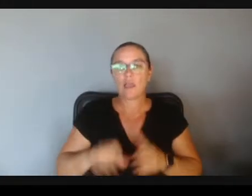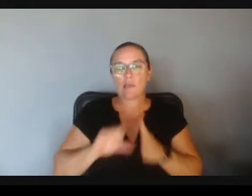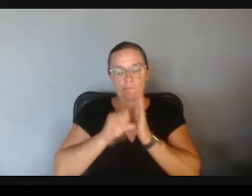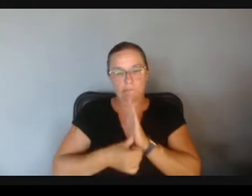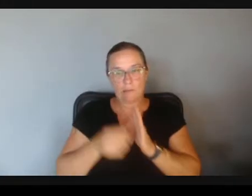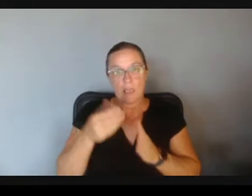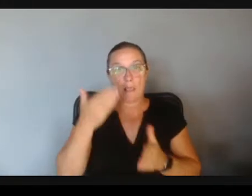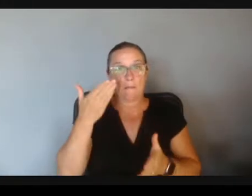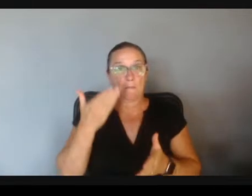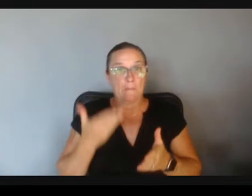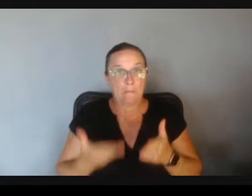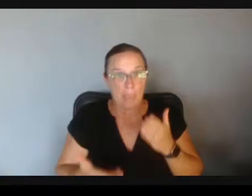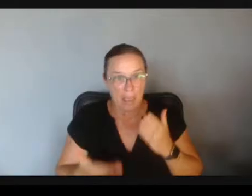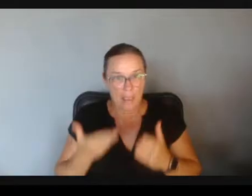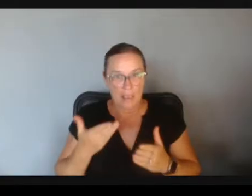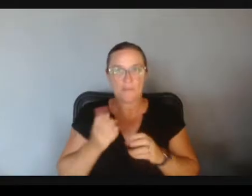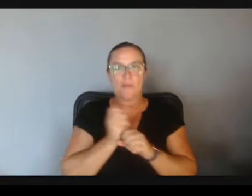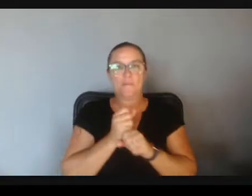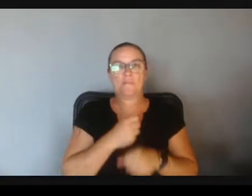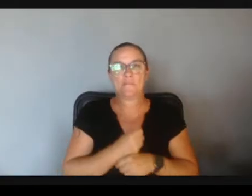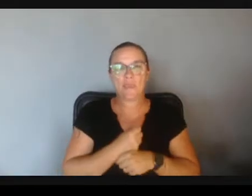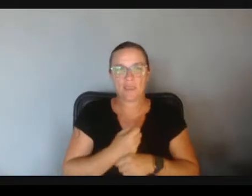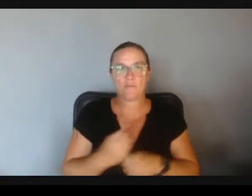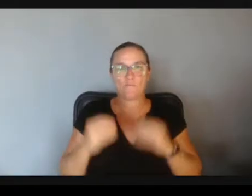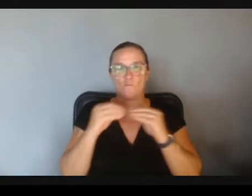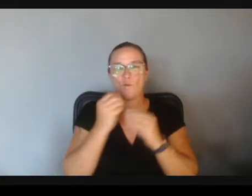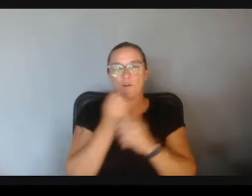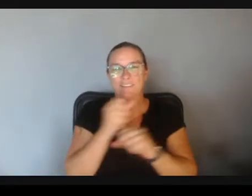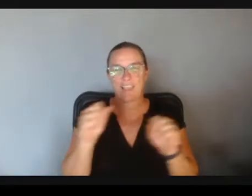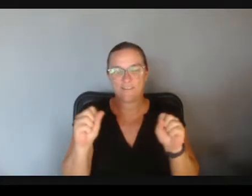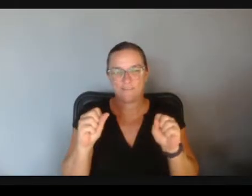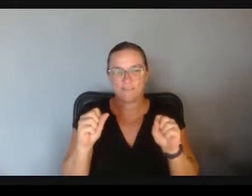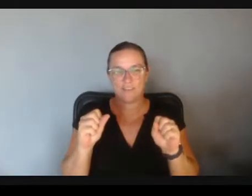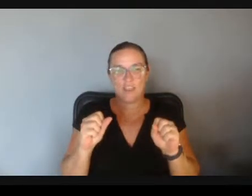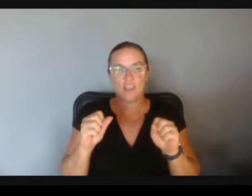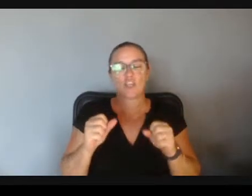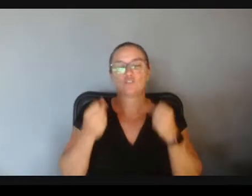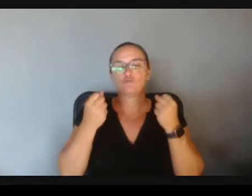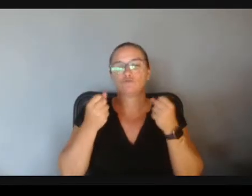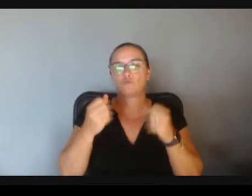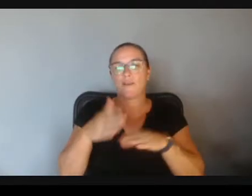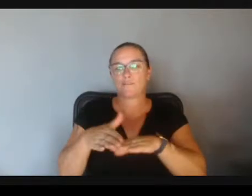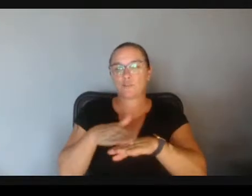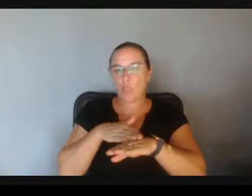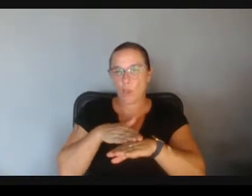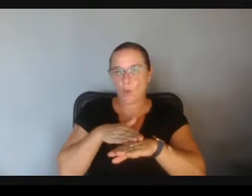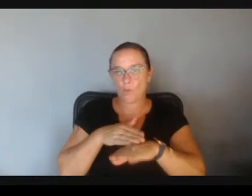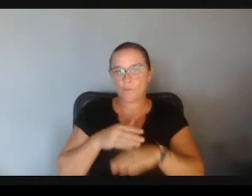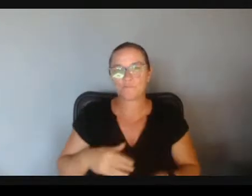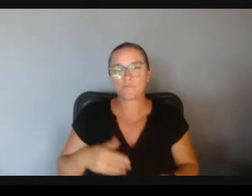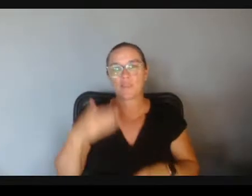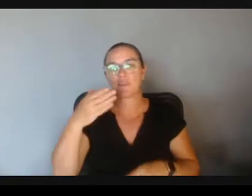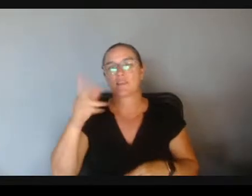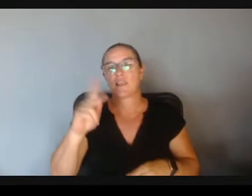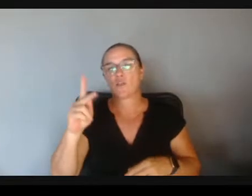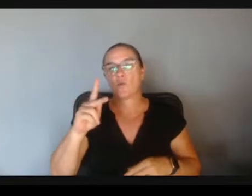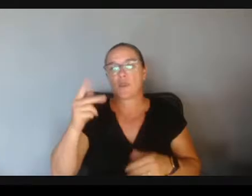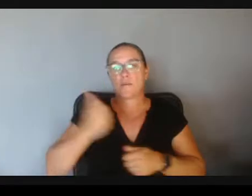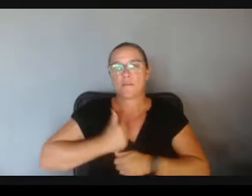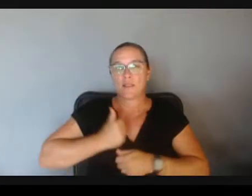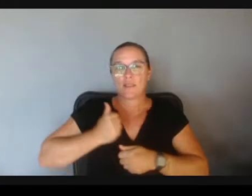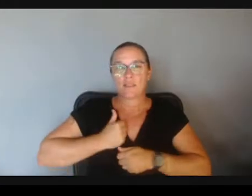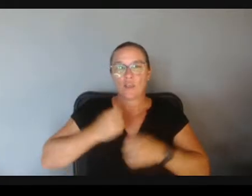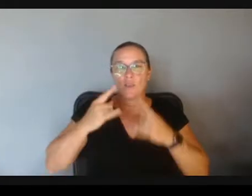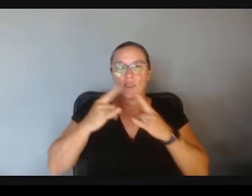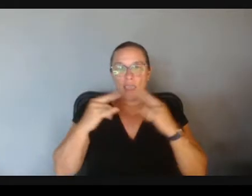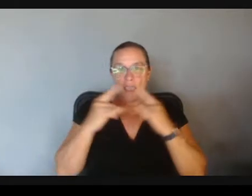make driving safer up there. Just go slow. There is our Kīlauea military camp